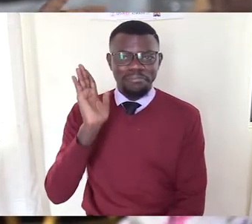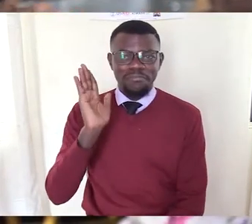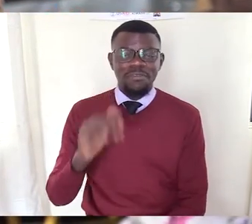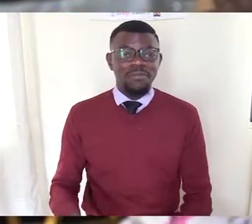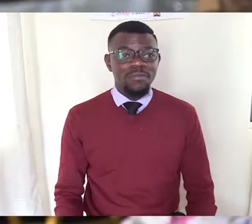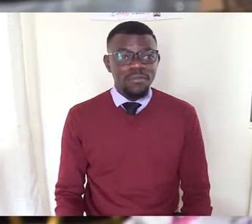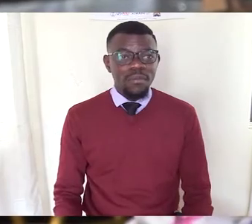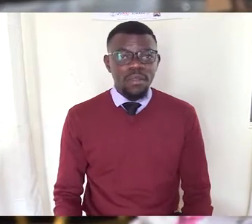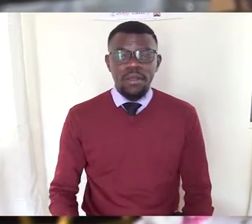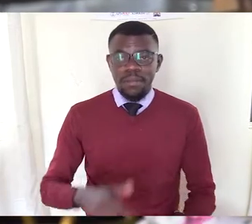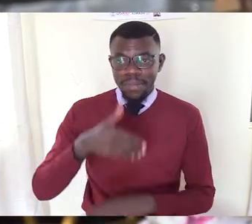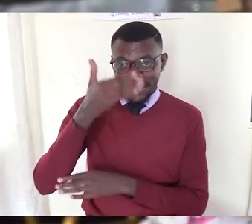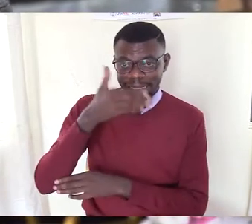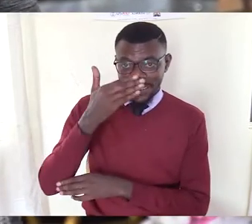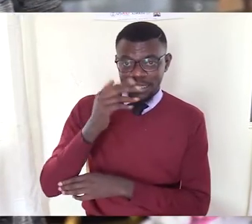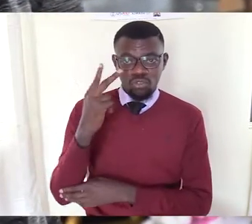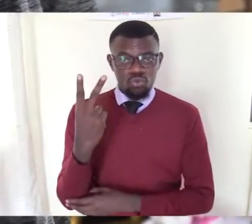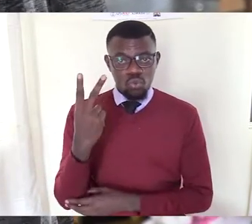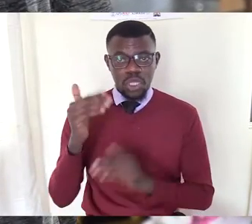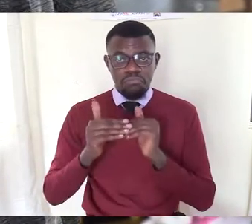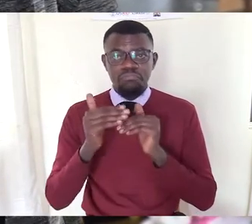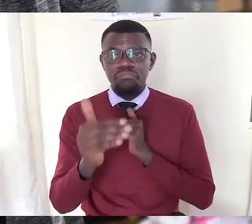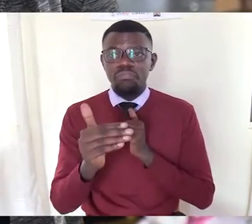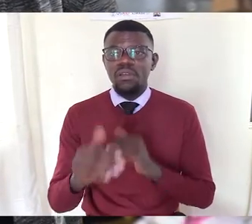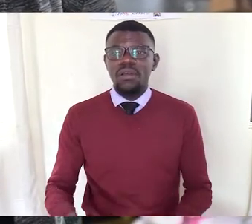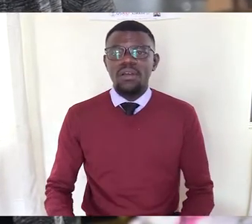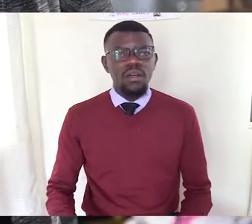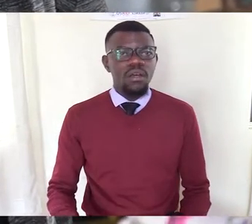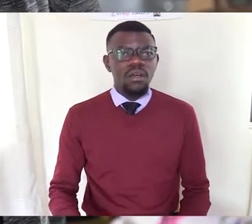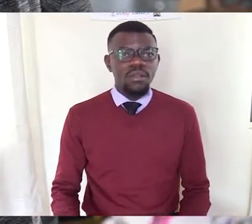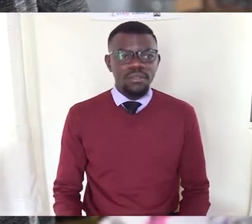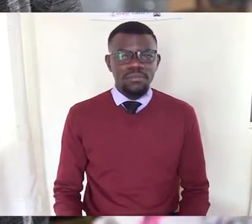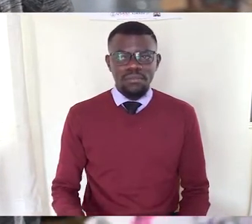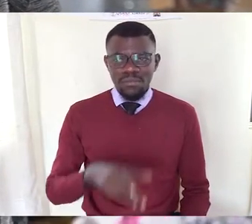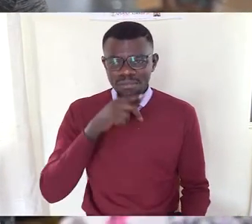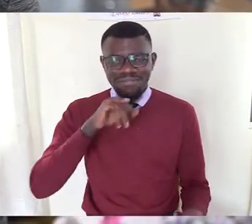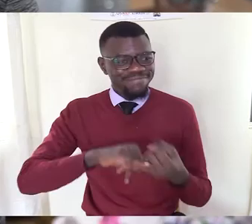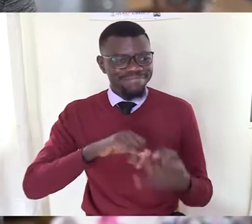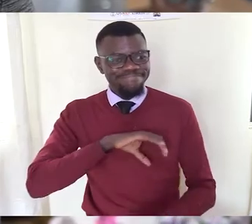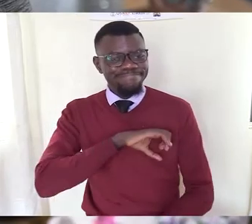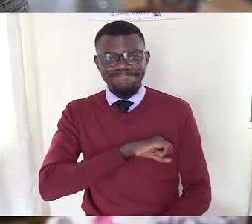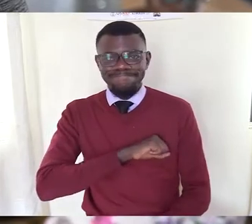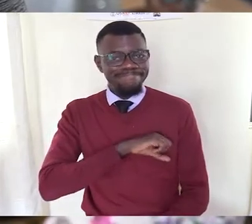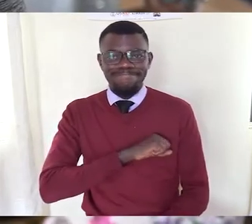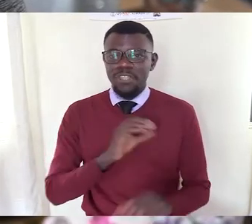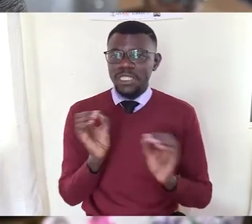And so after 2 days, the husband could not take anymore. He didn't know what to tell